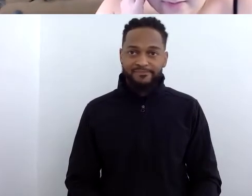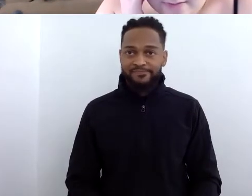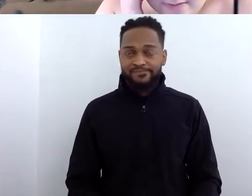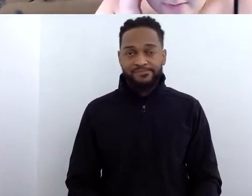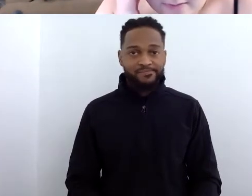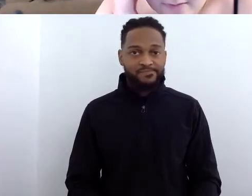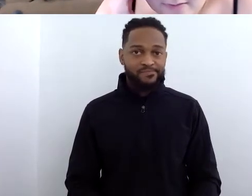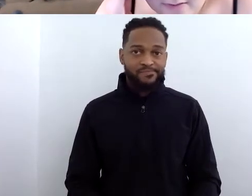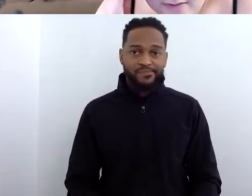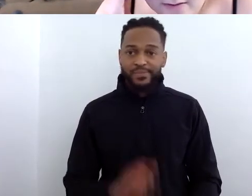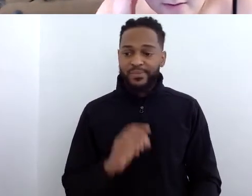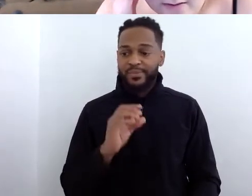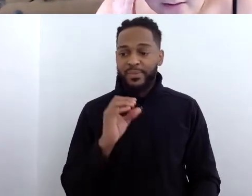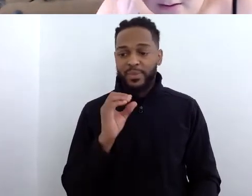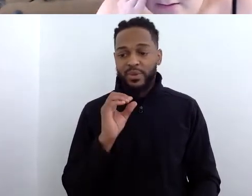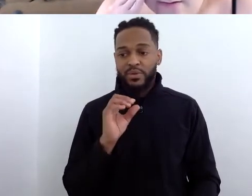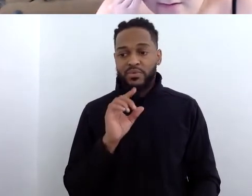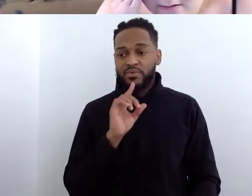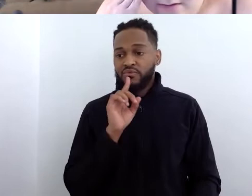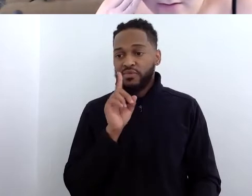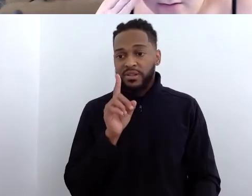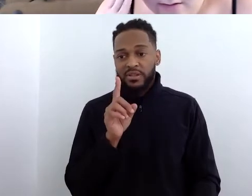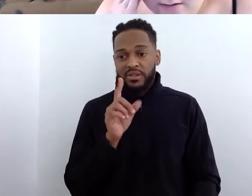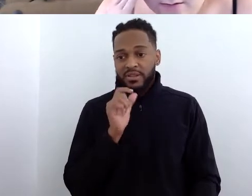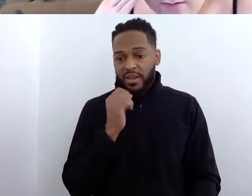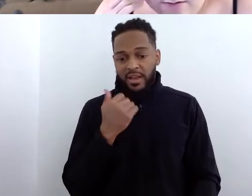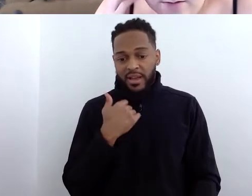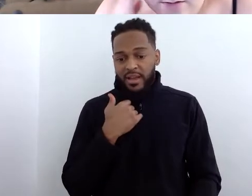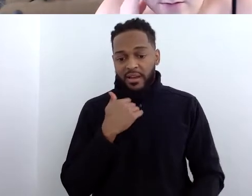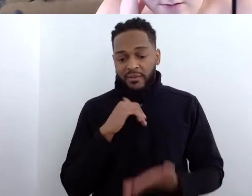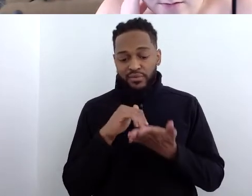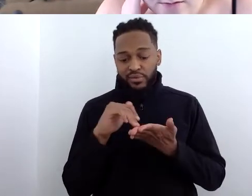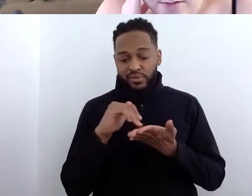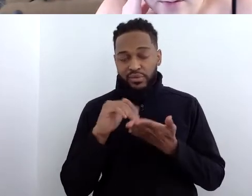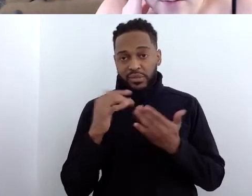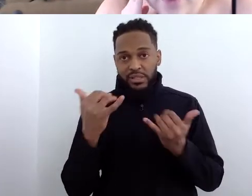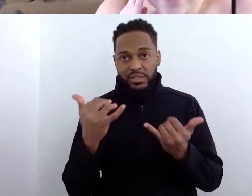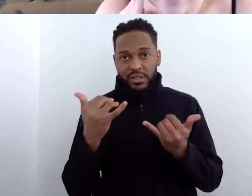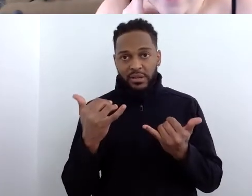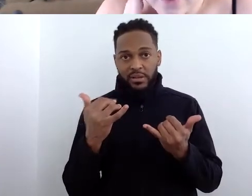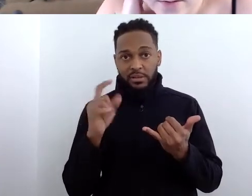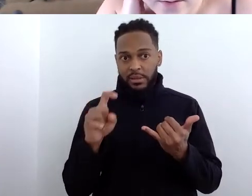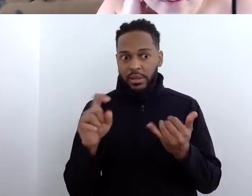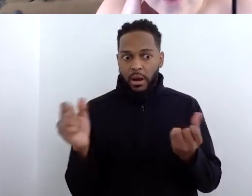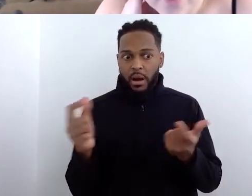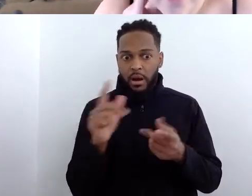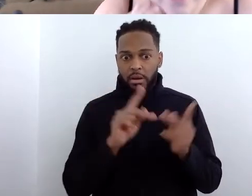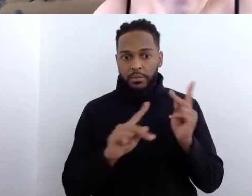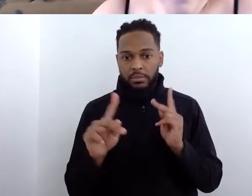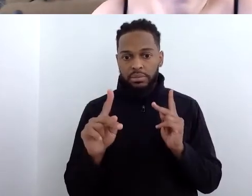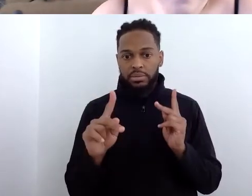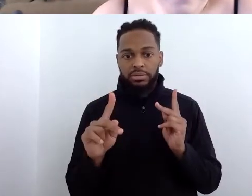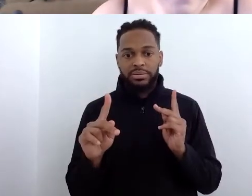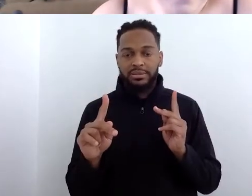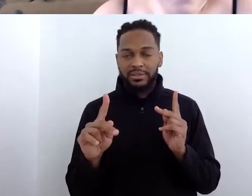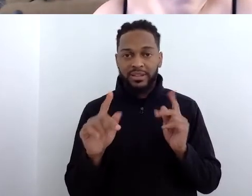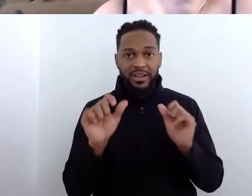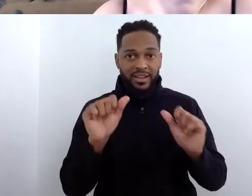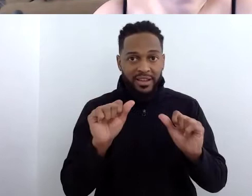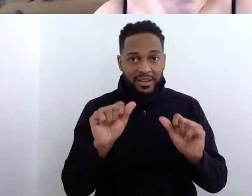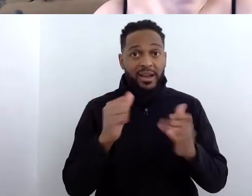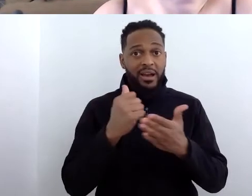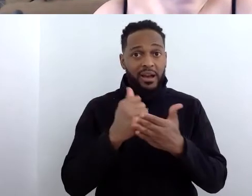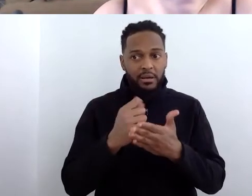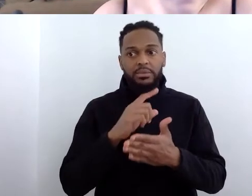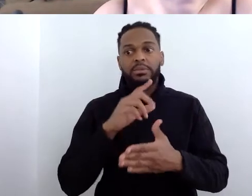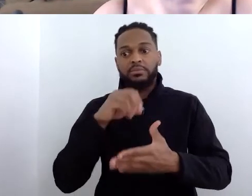Now, nobody has an excuse, because we need every person that we can to help. And so I think it's